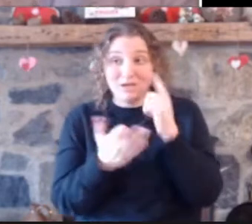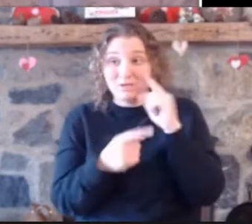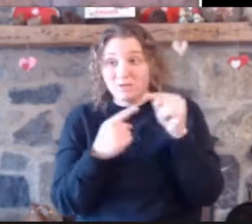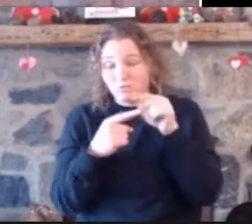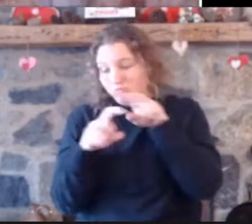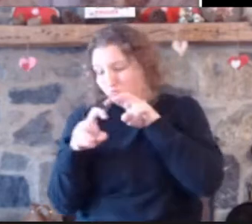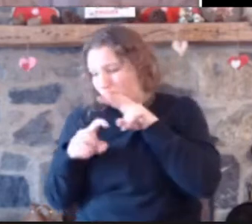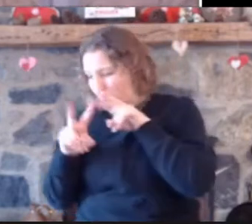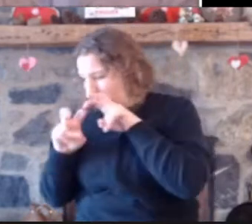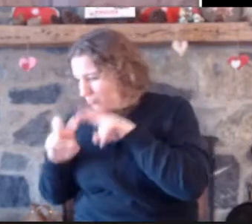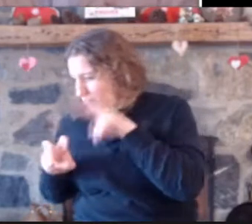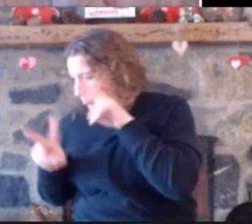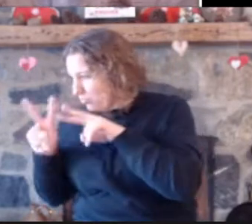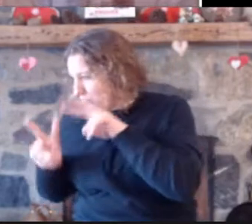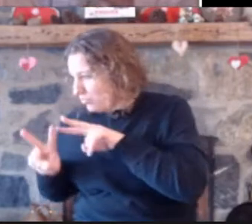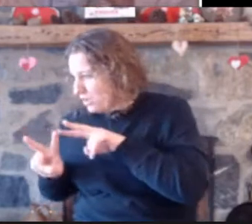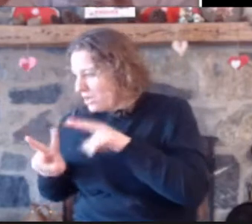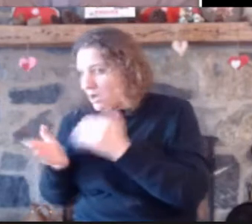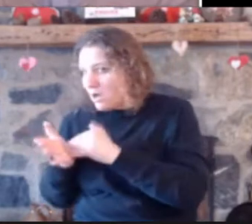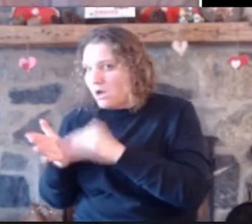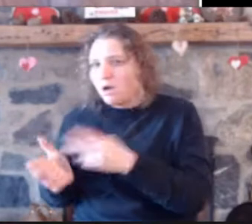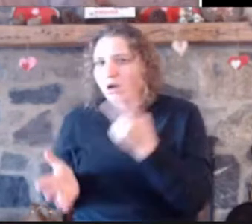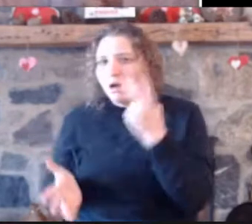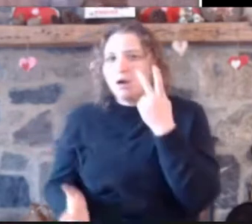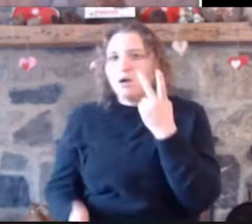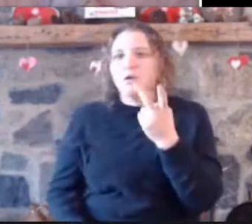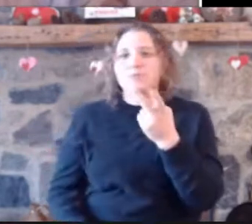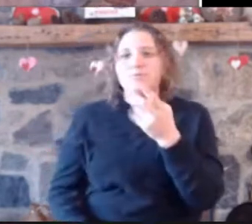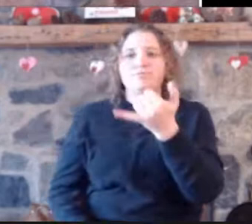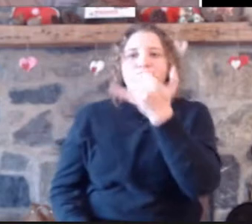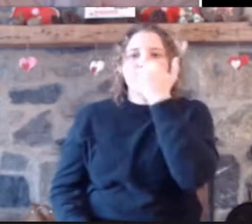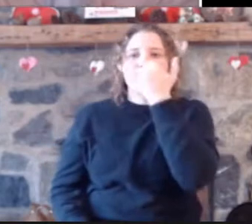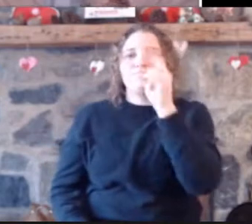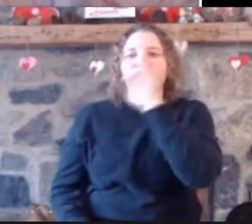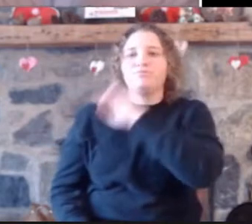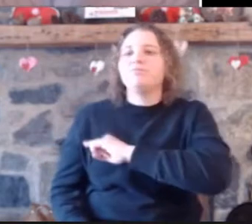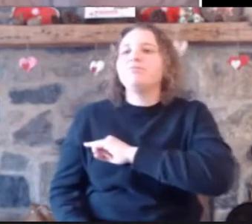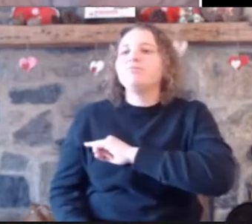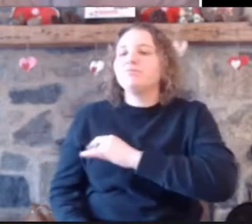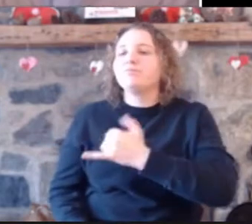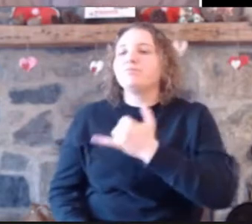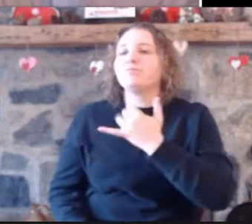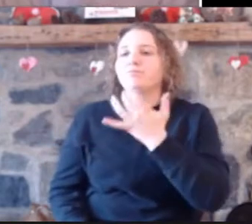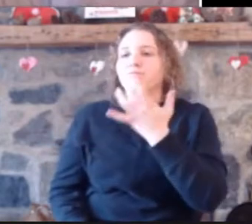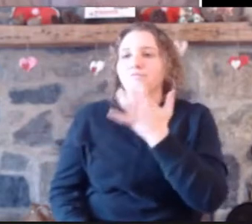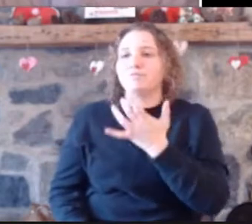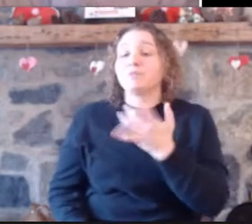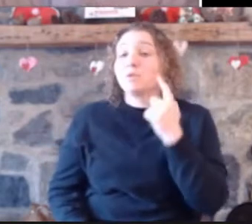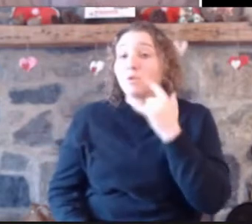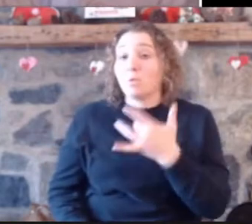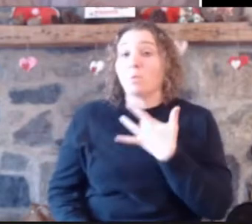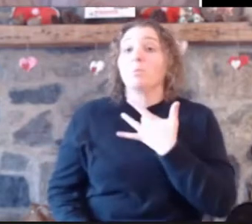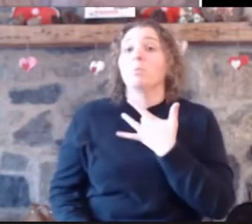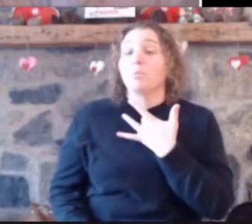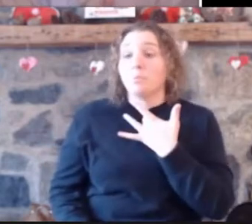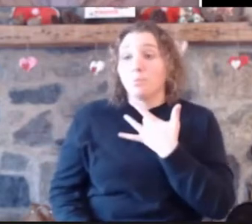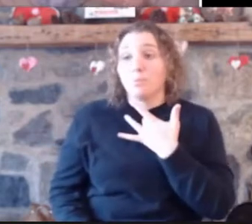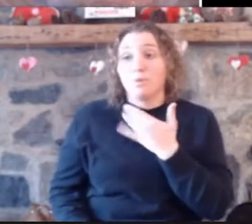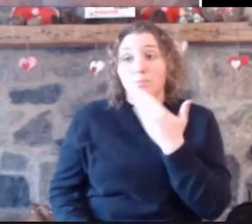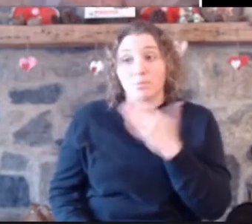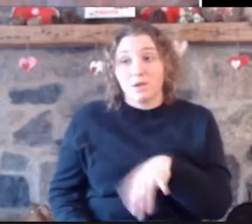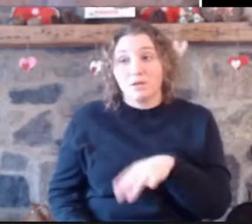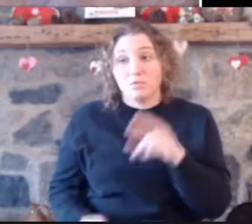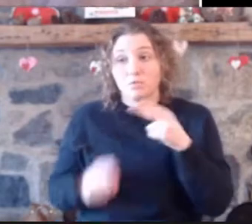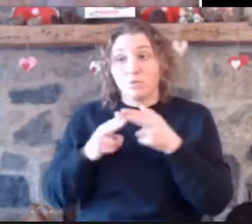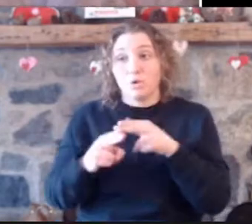examine the originals. When looking at the originals, realized it was a hoax, and Piltdown Man was completely discredited. So when you get